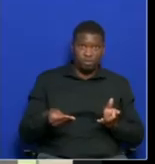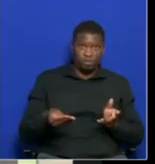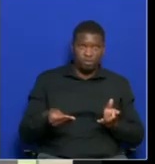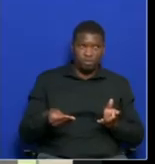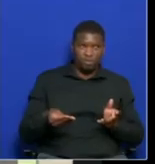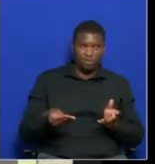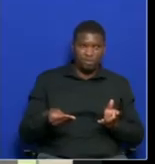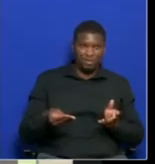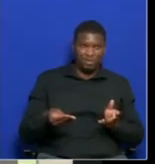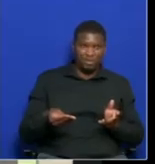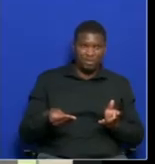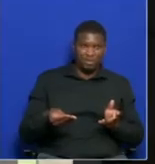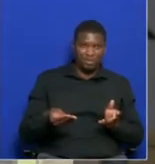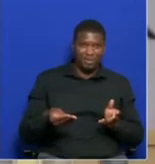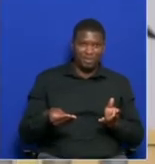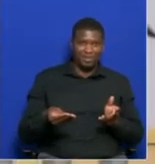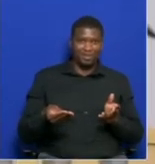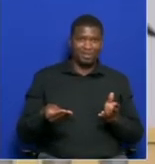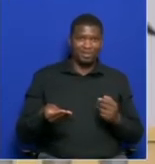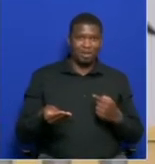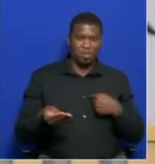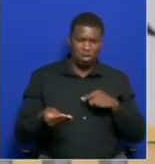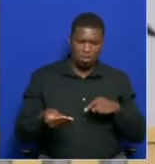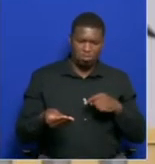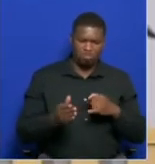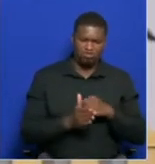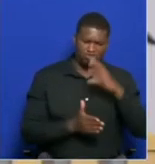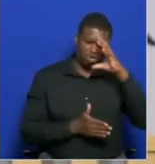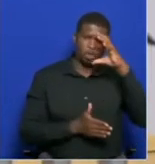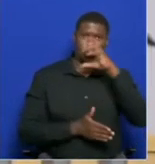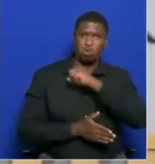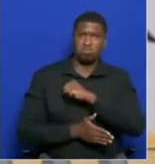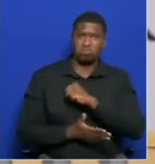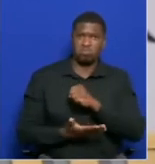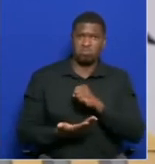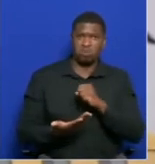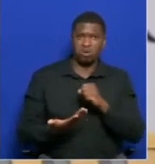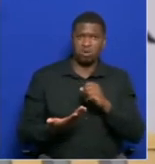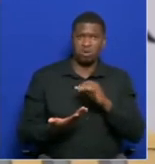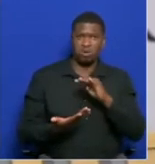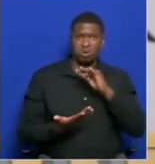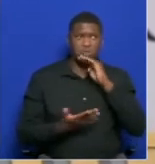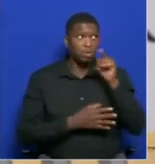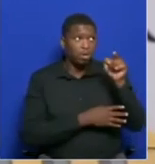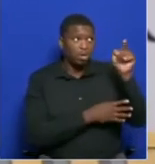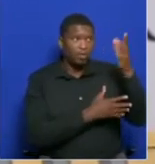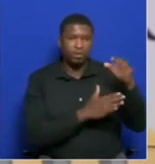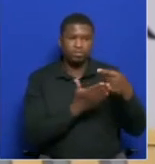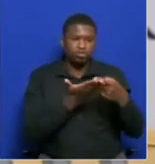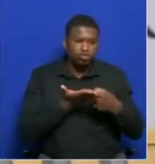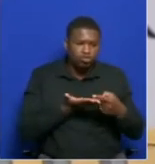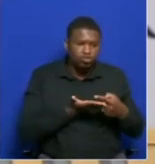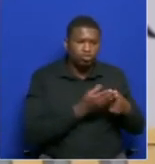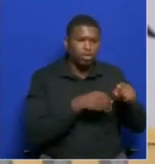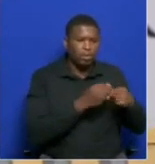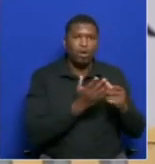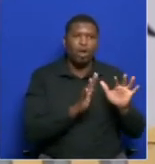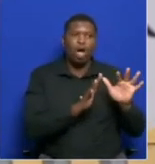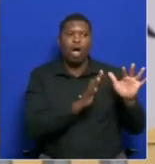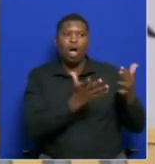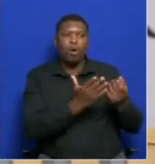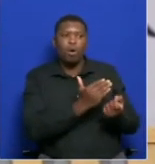I took it that since the discussion is about how such invoices would